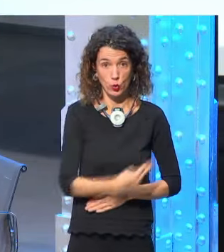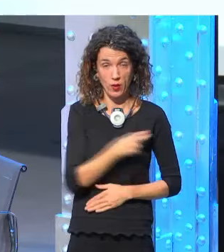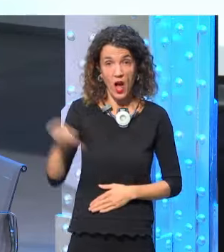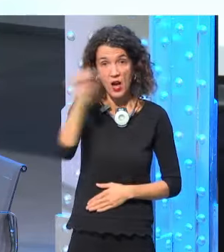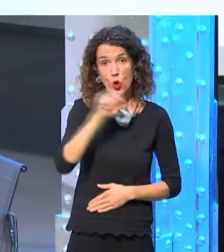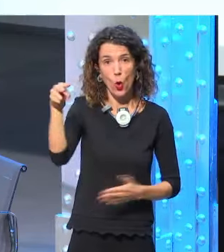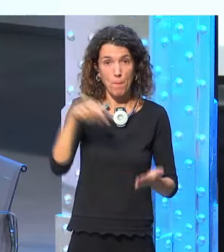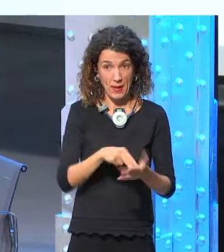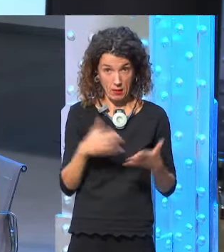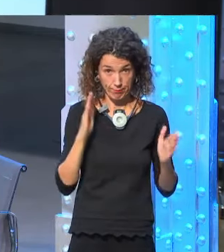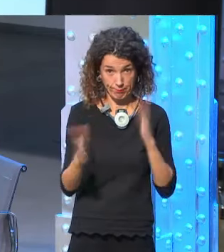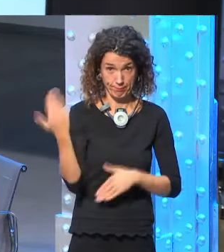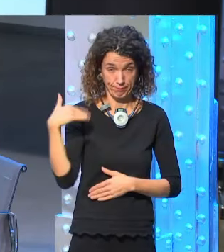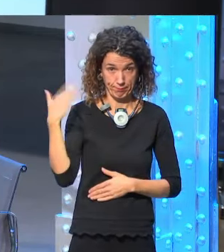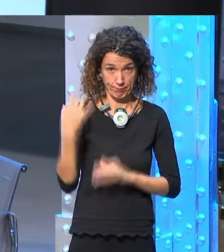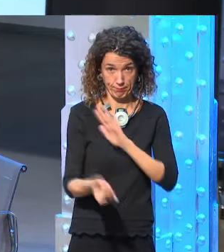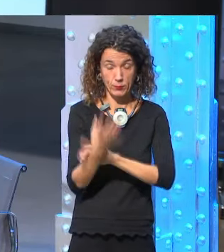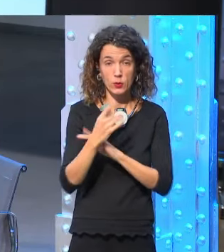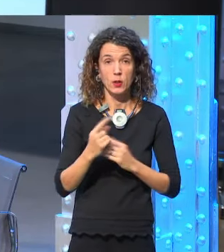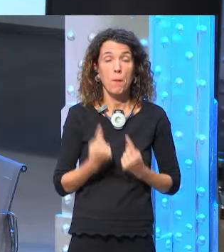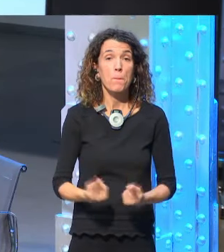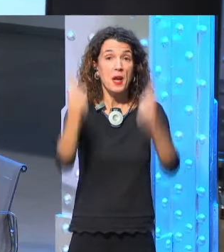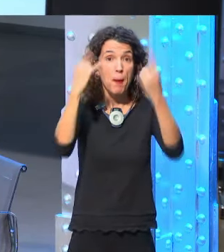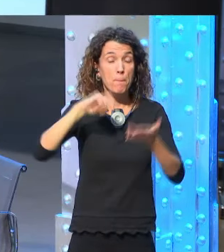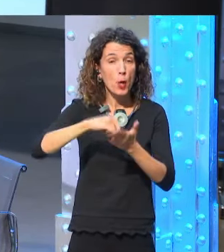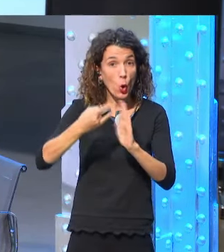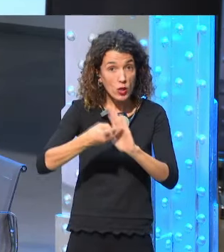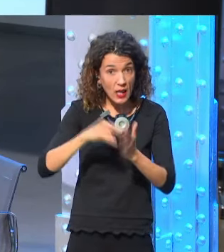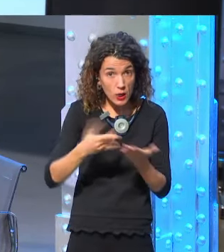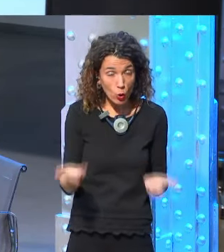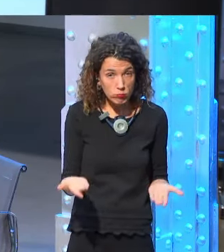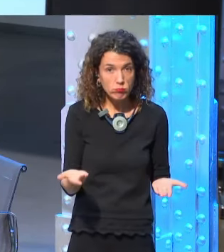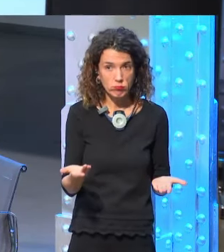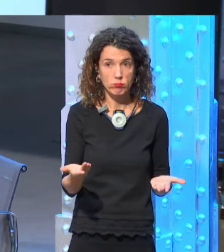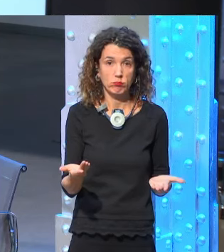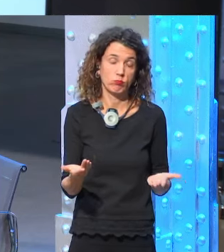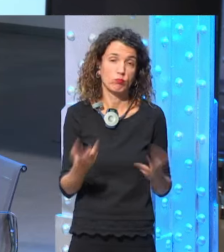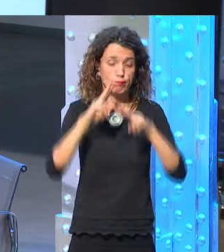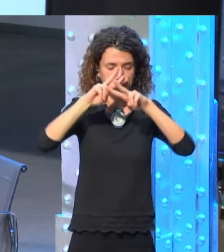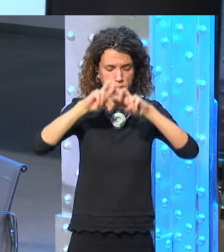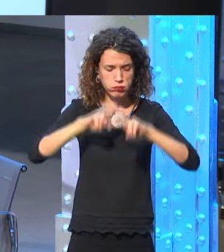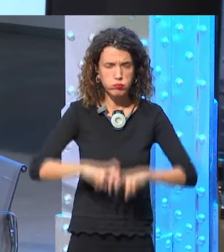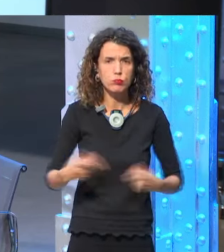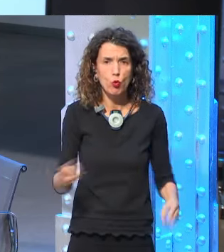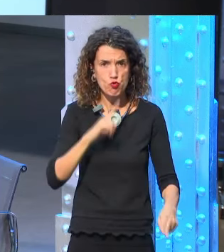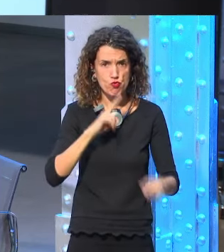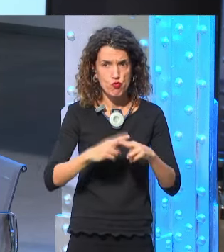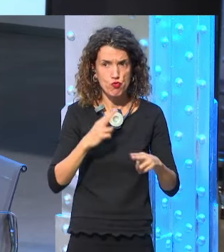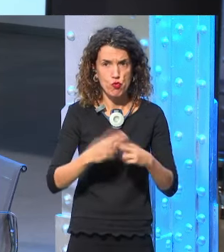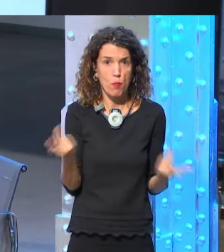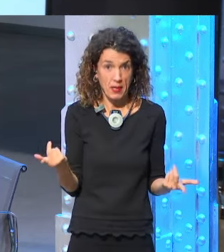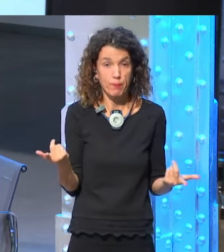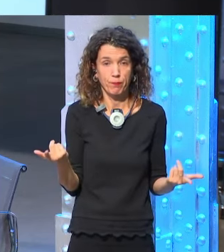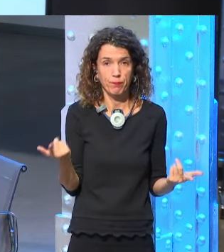of the earliest exploratory projects that we've been working on was called M-Table. So this project is by